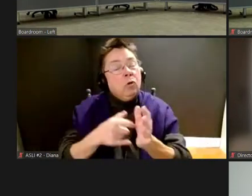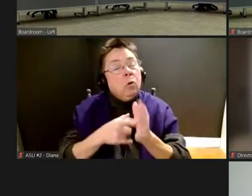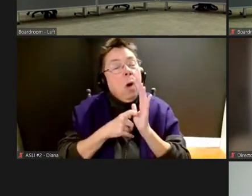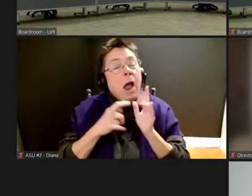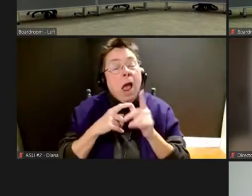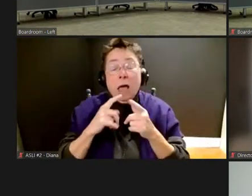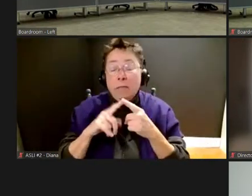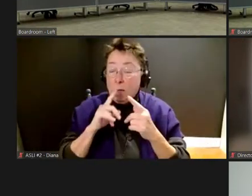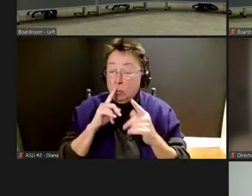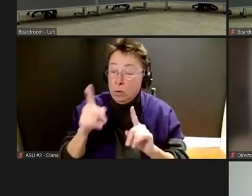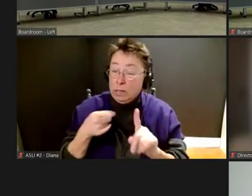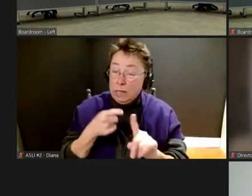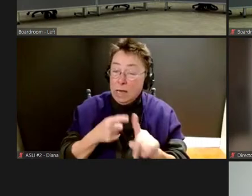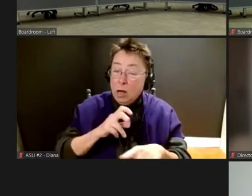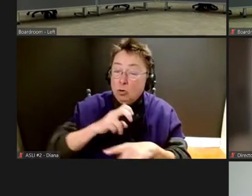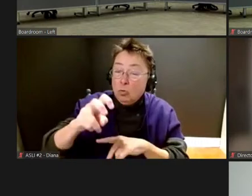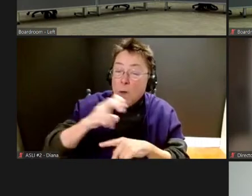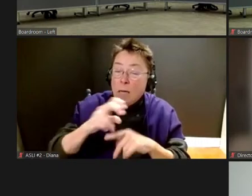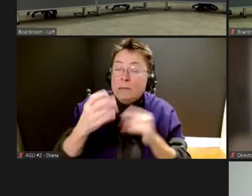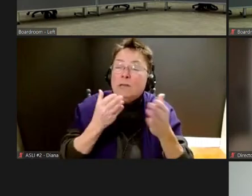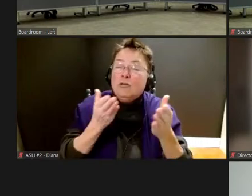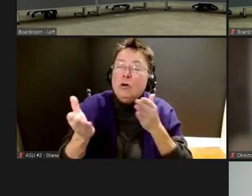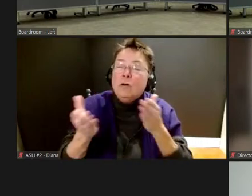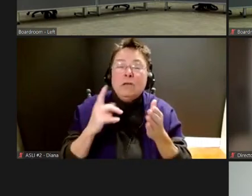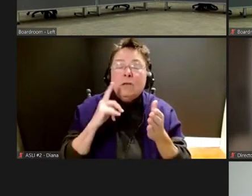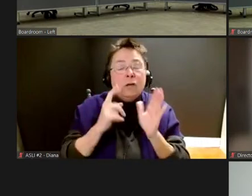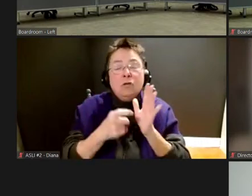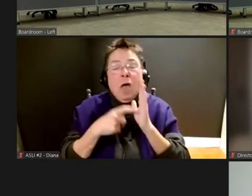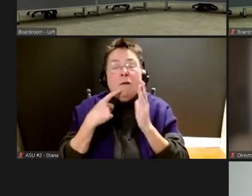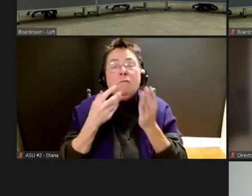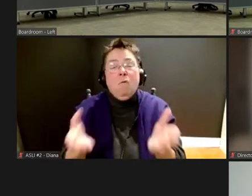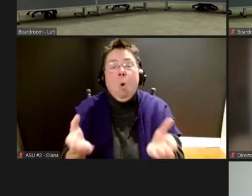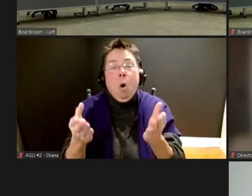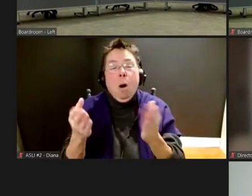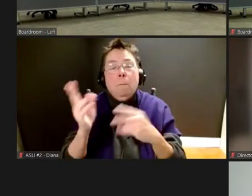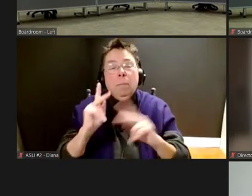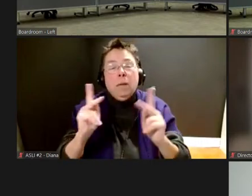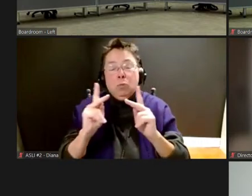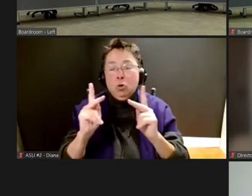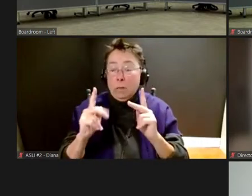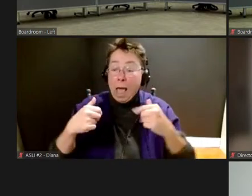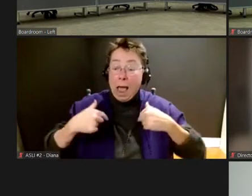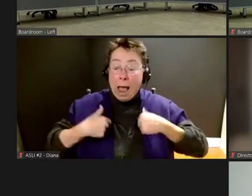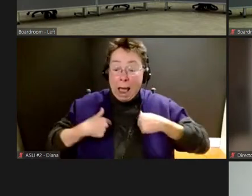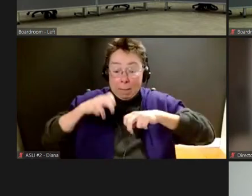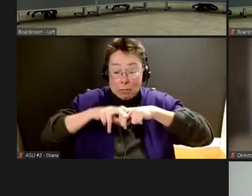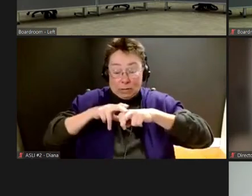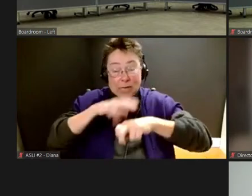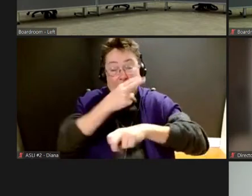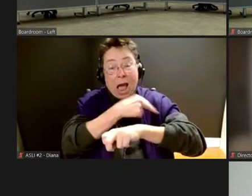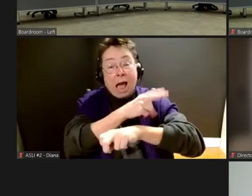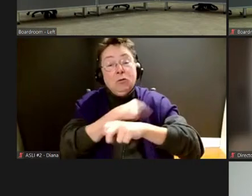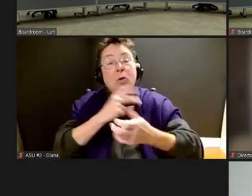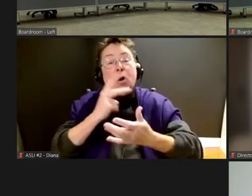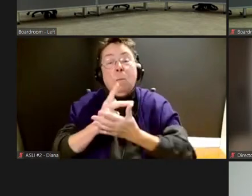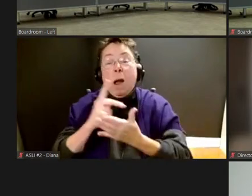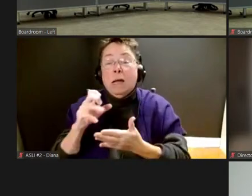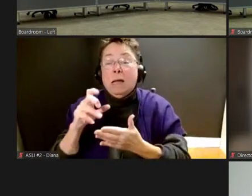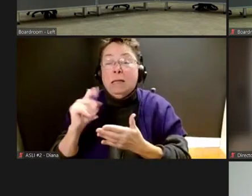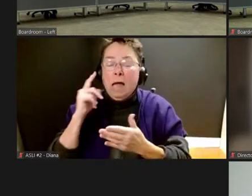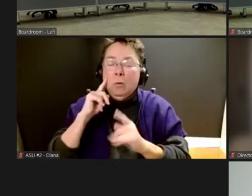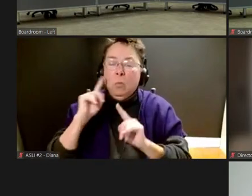its core, transit services the people. I give this comment sitting in a hospital parking lot after a non-urgent